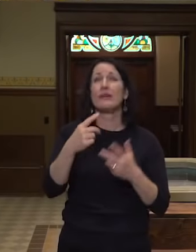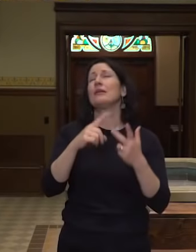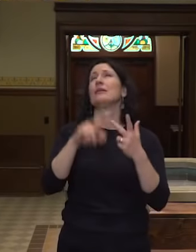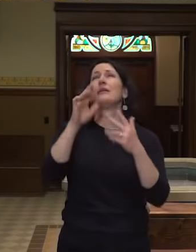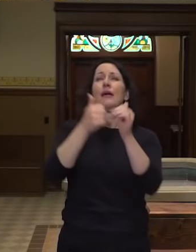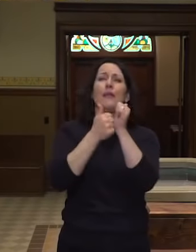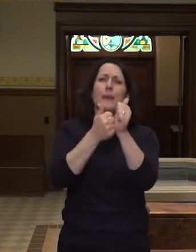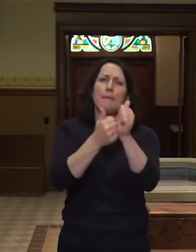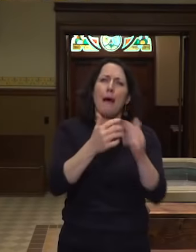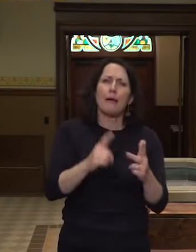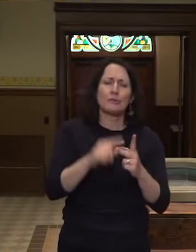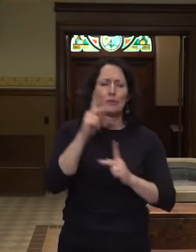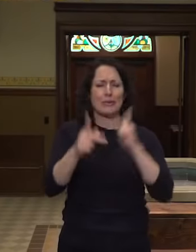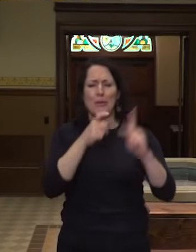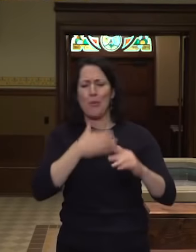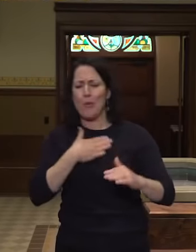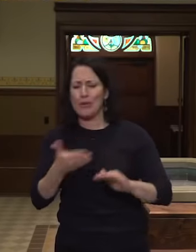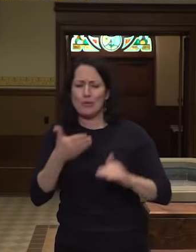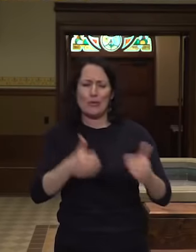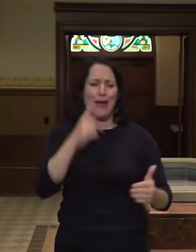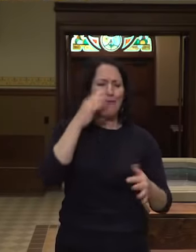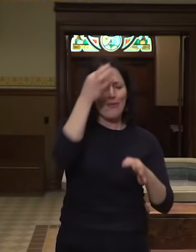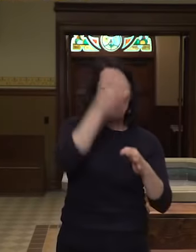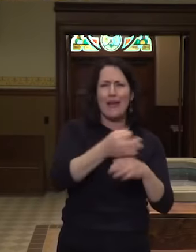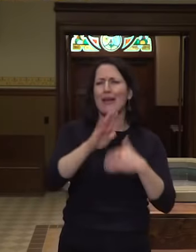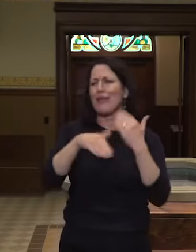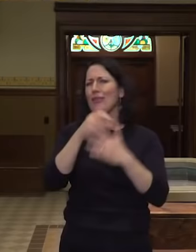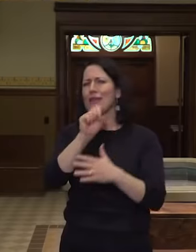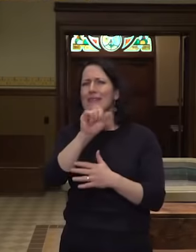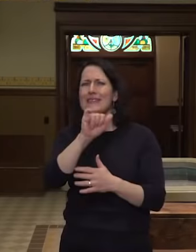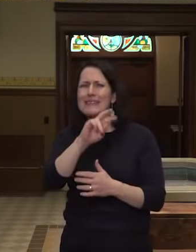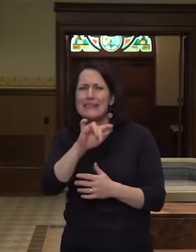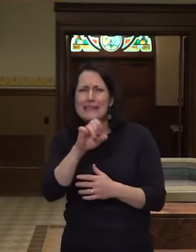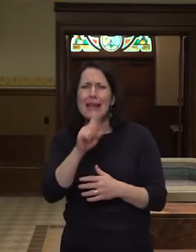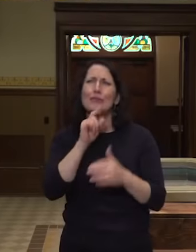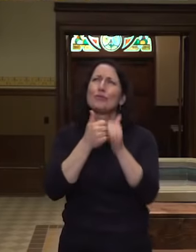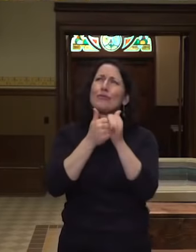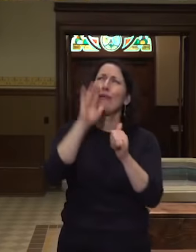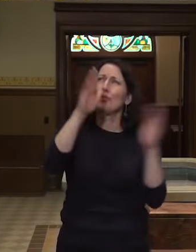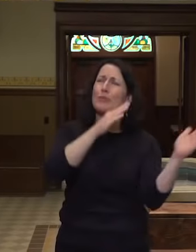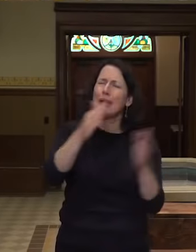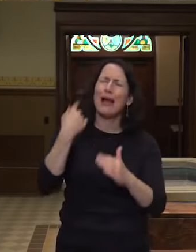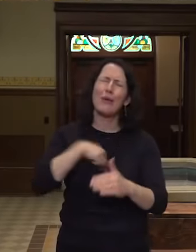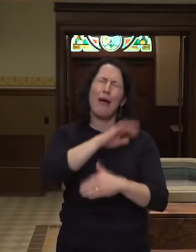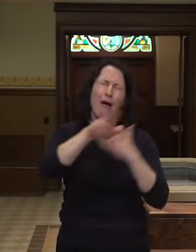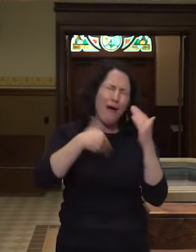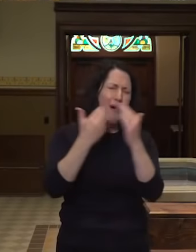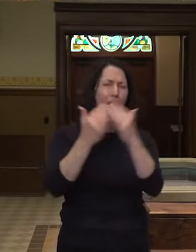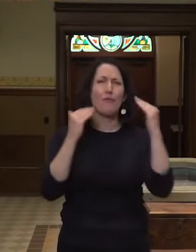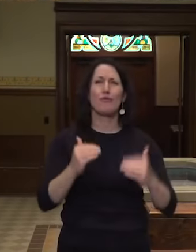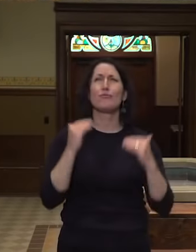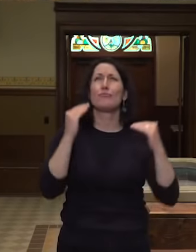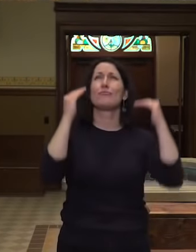with the apostles and martyrs, and with all the saints, we shall praise and exalt you through Jesus Christ, your